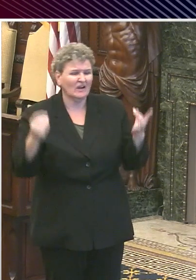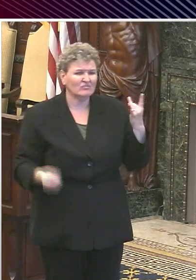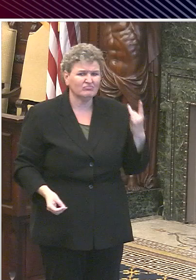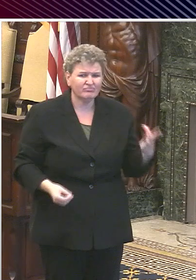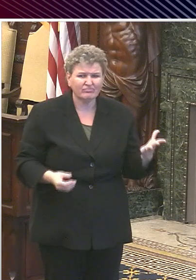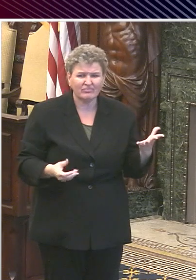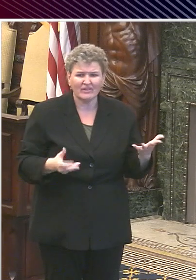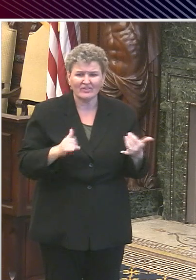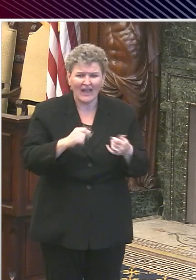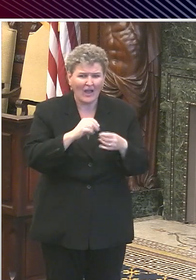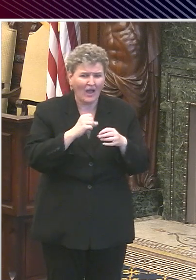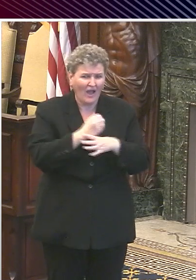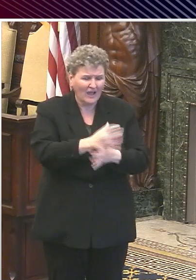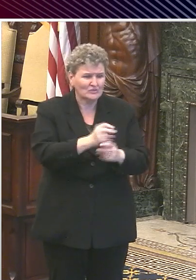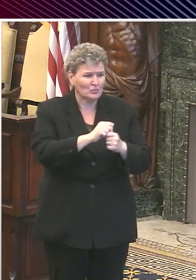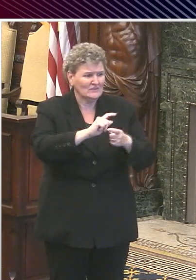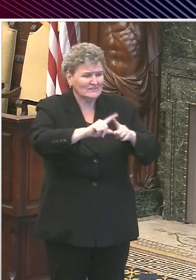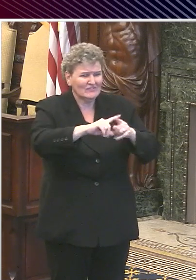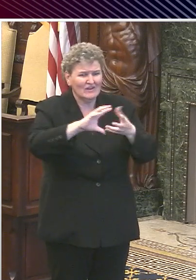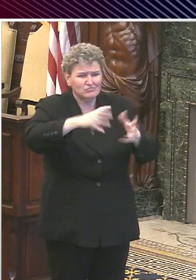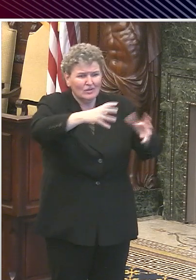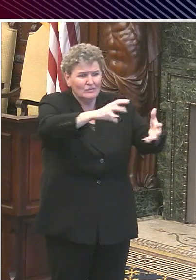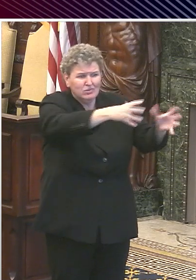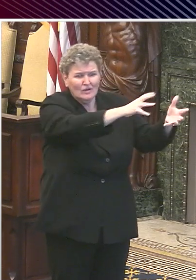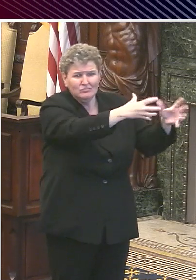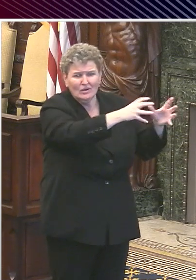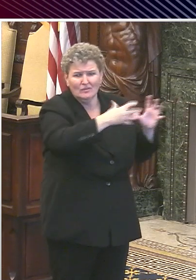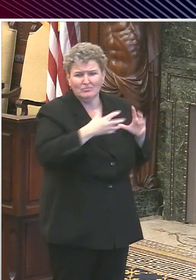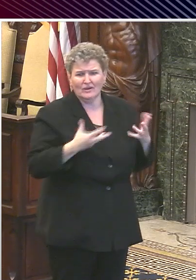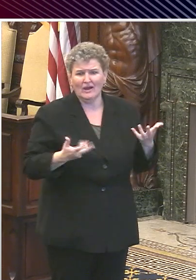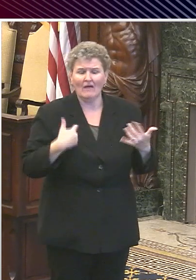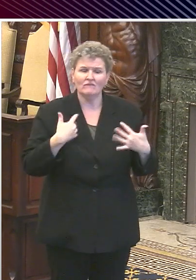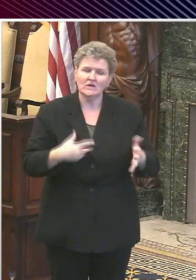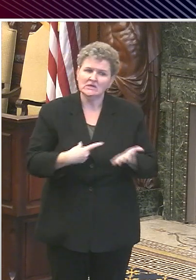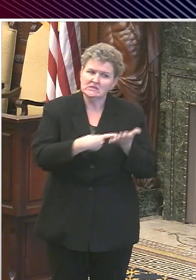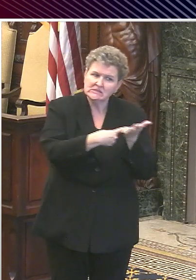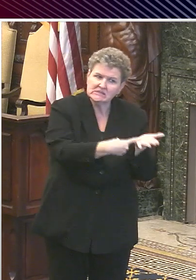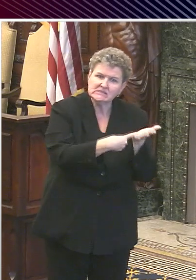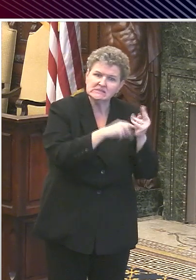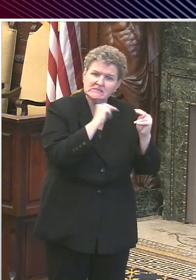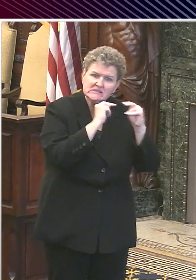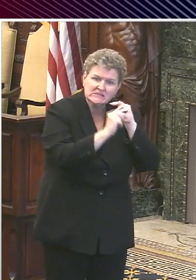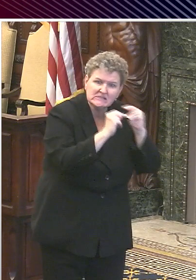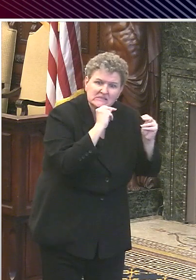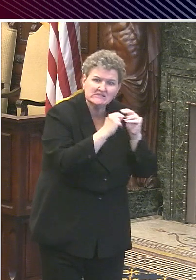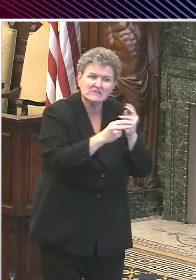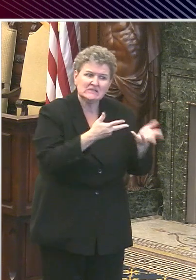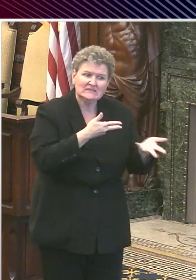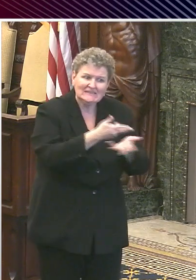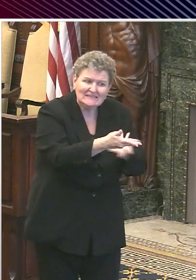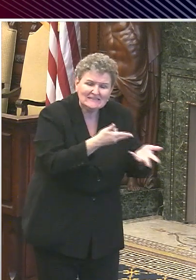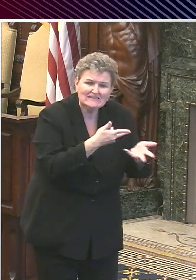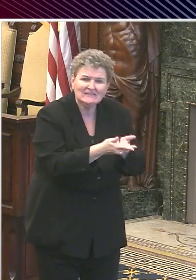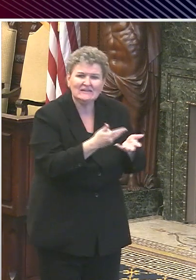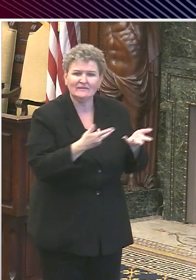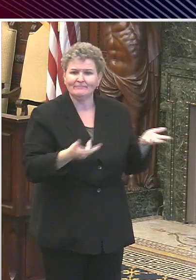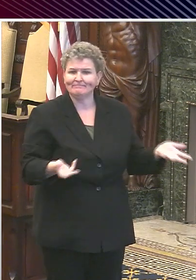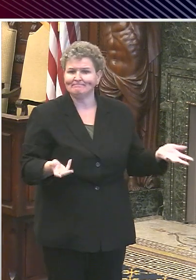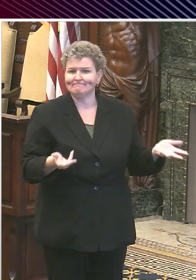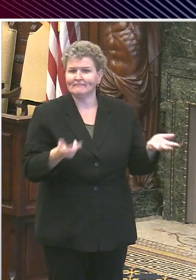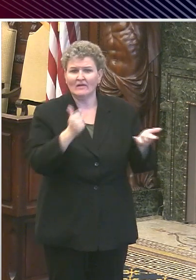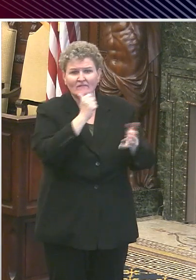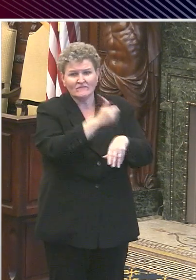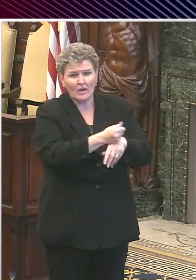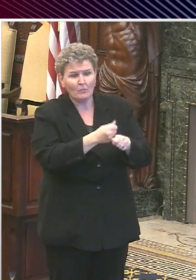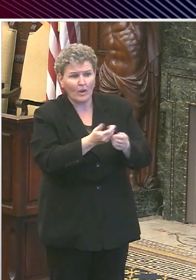has created this situation. We've negotiated, we've interacted, we've put forward proposals,